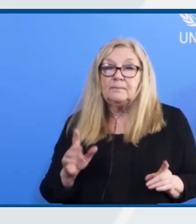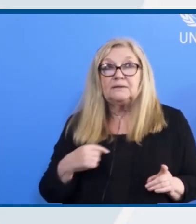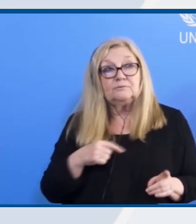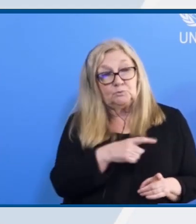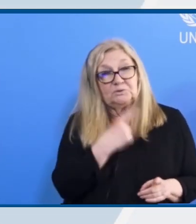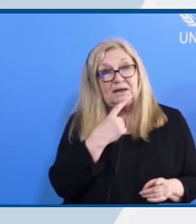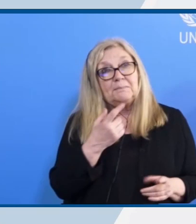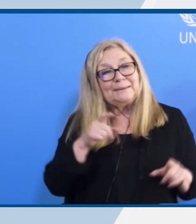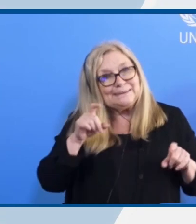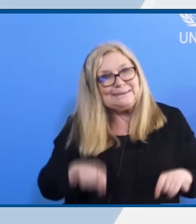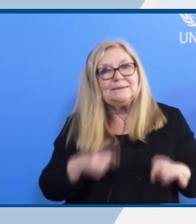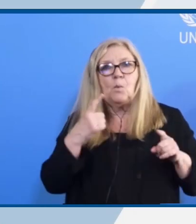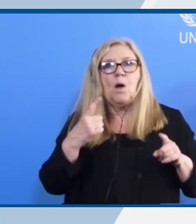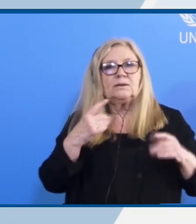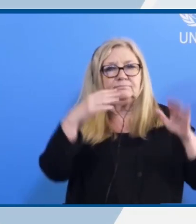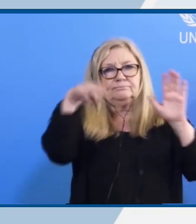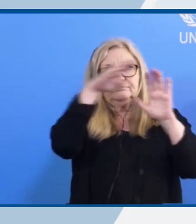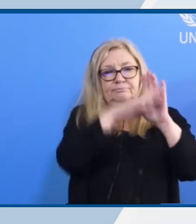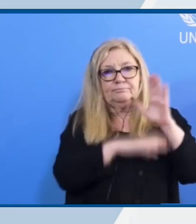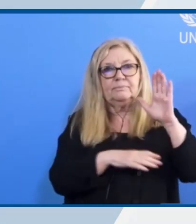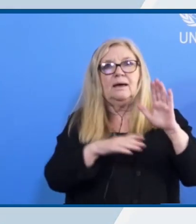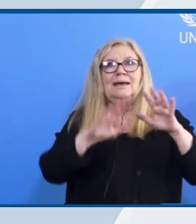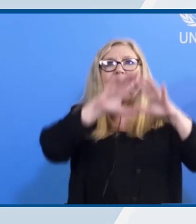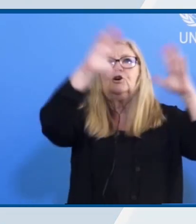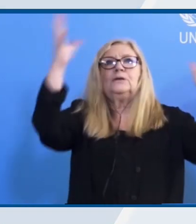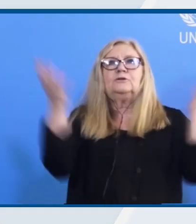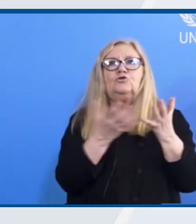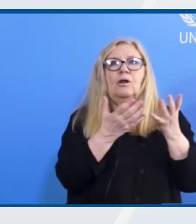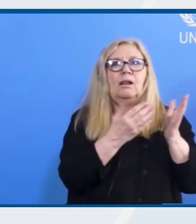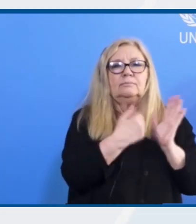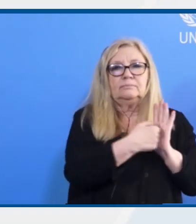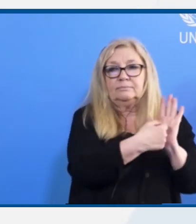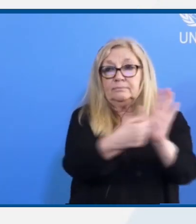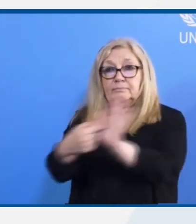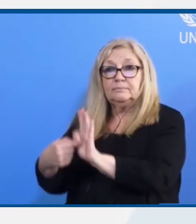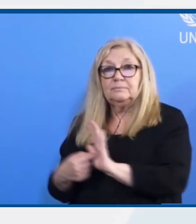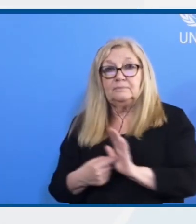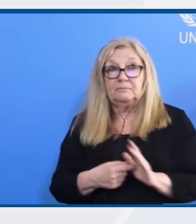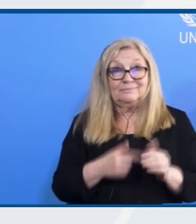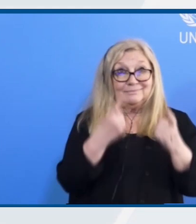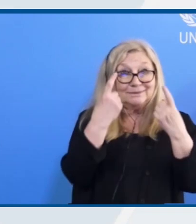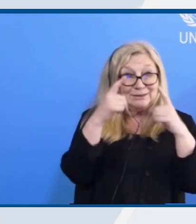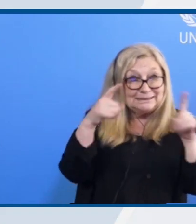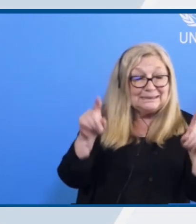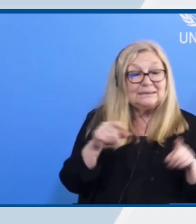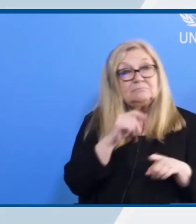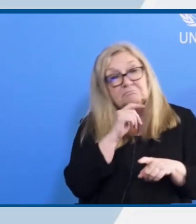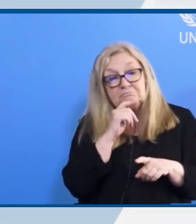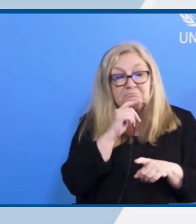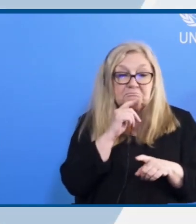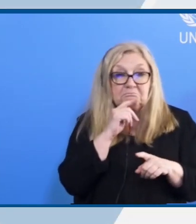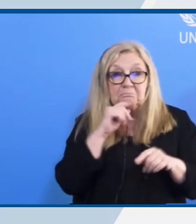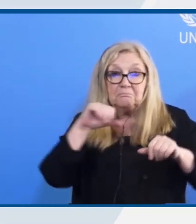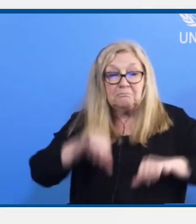framework, I don't know if those things work or do not work. I mean, I would tend to think putting in place any system of incentives,